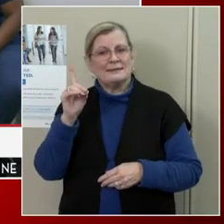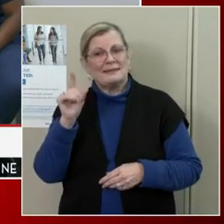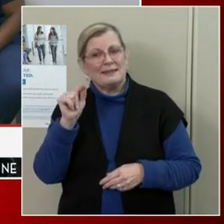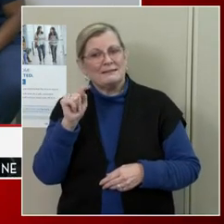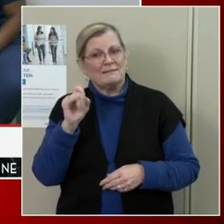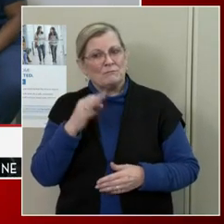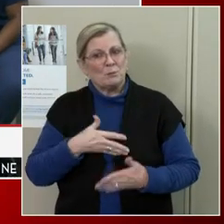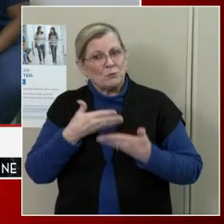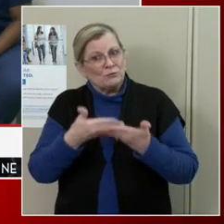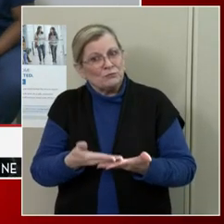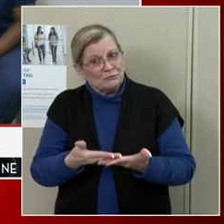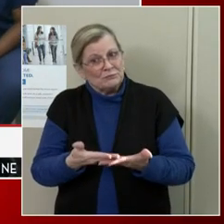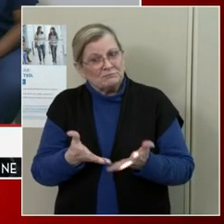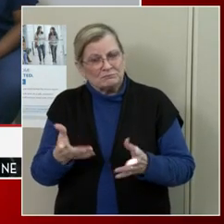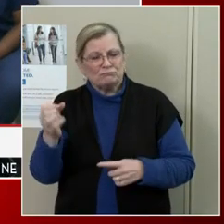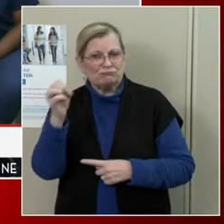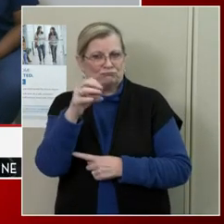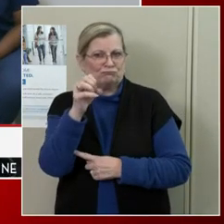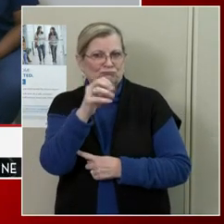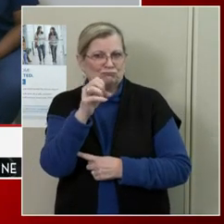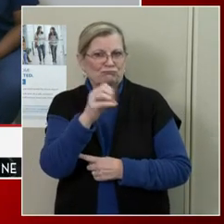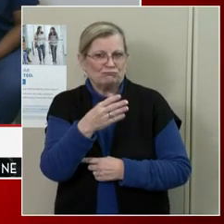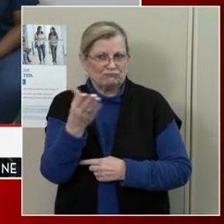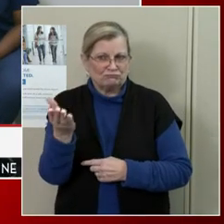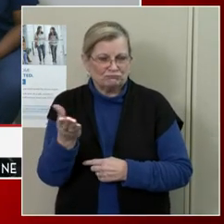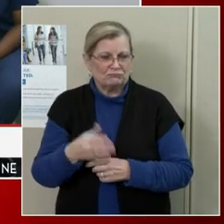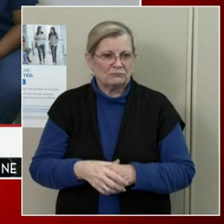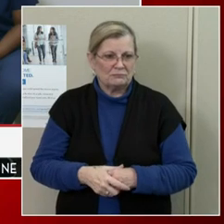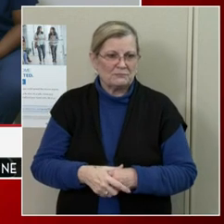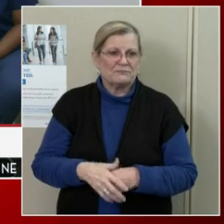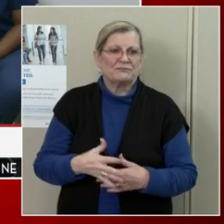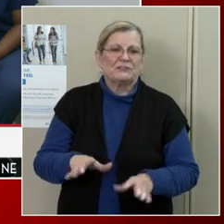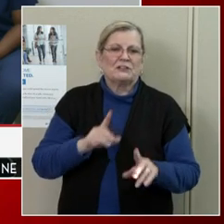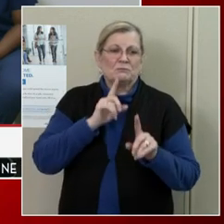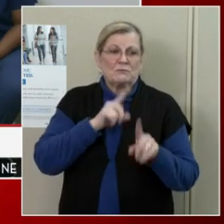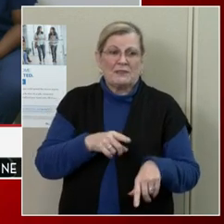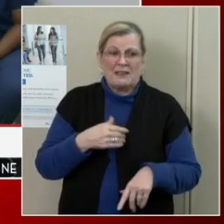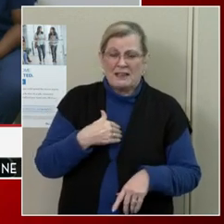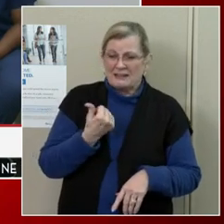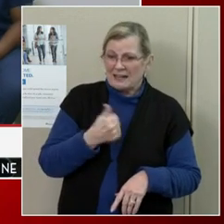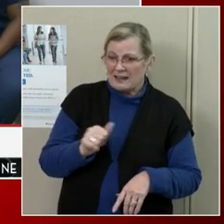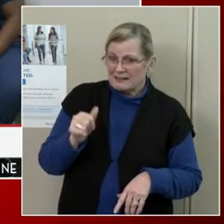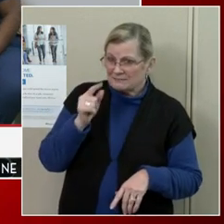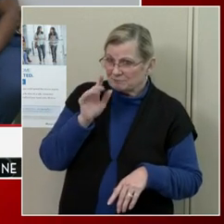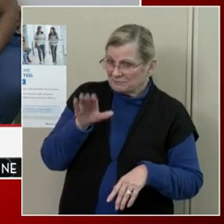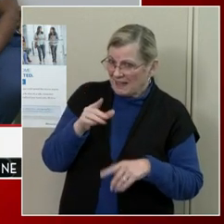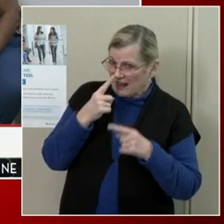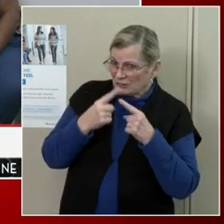Do you have any allergies? And do